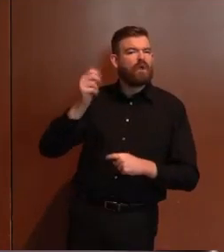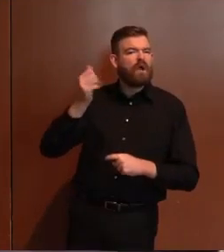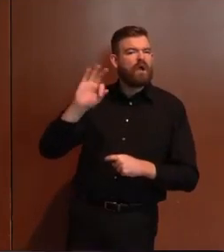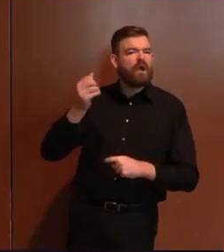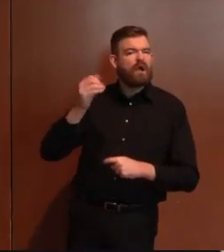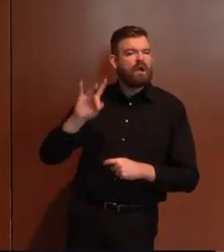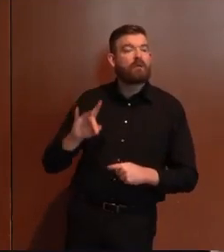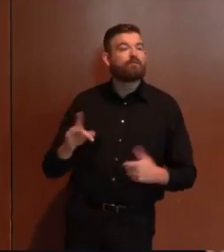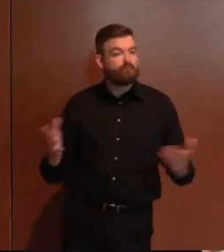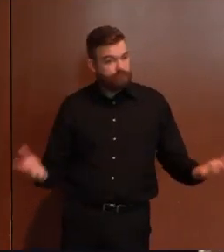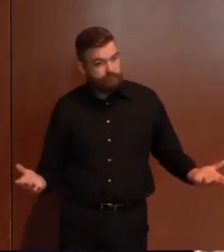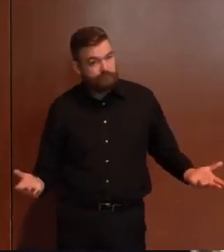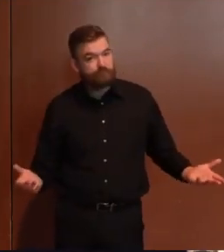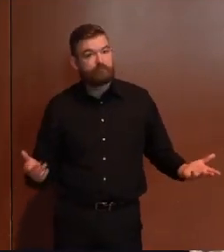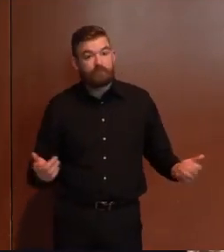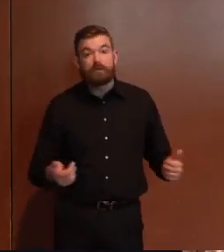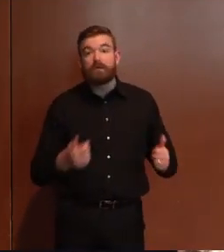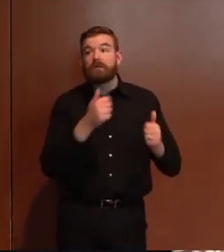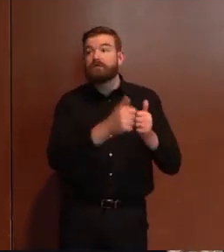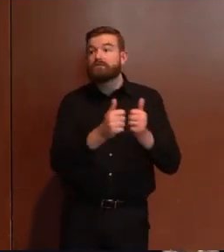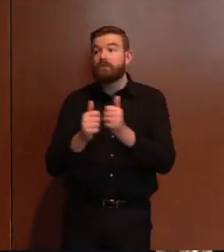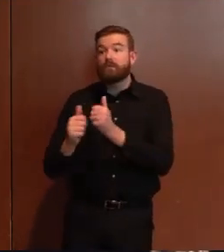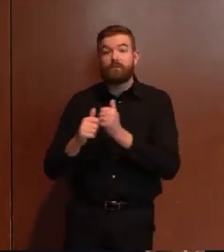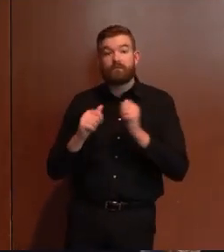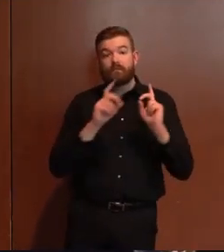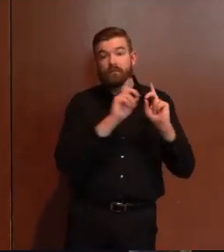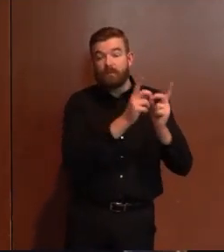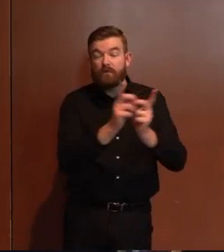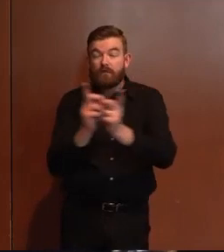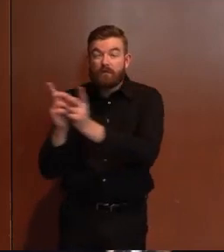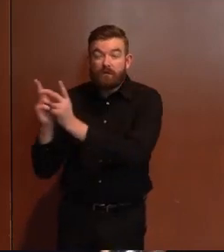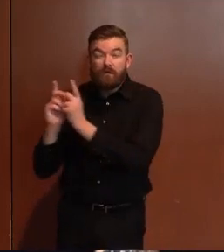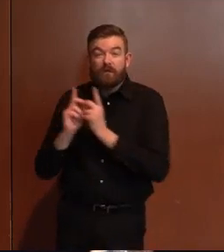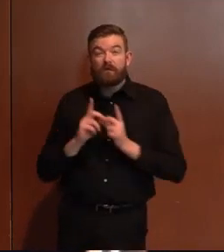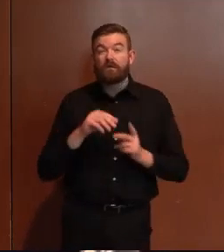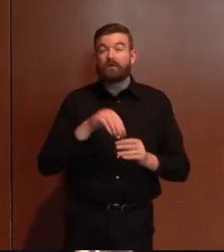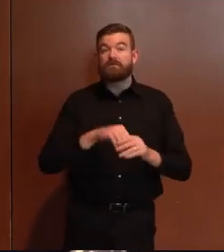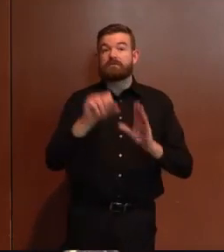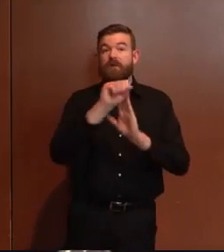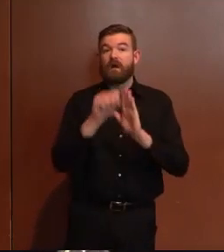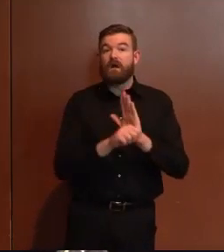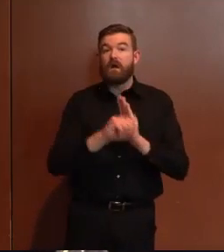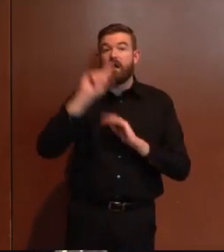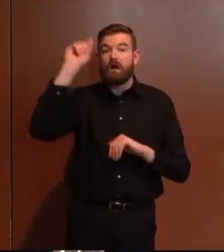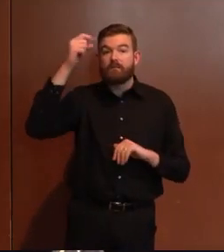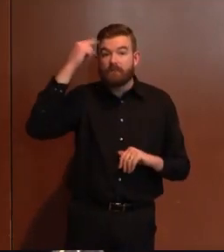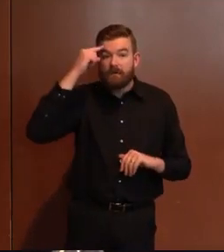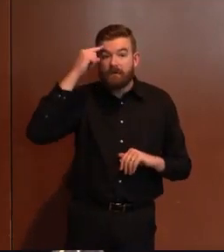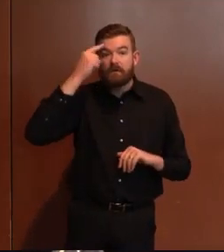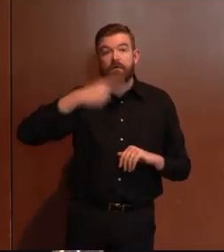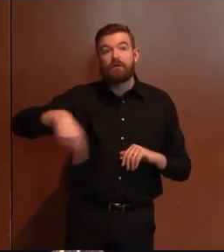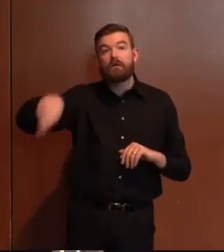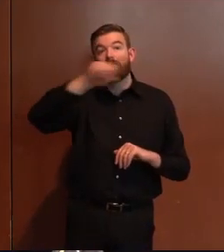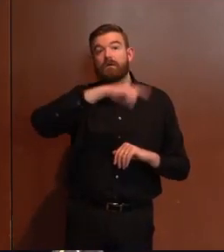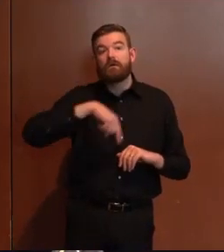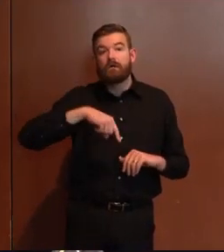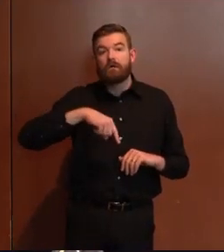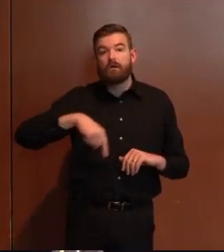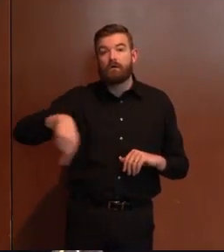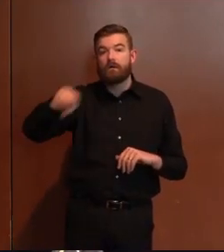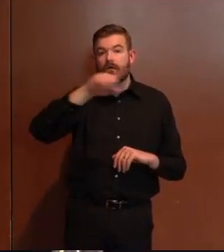and all of the departments within state government not only had plans that they